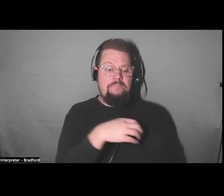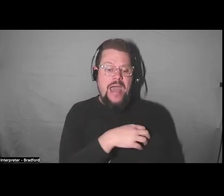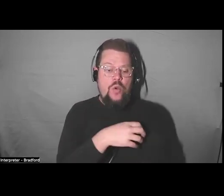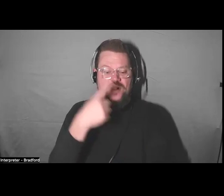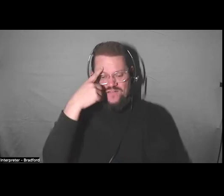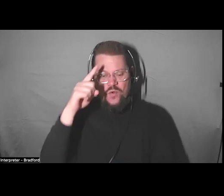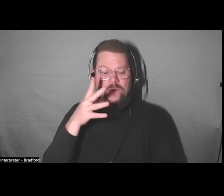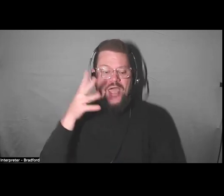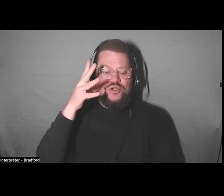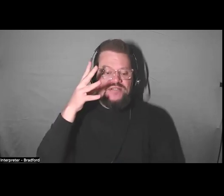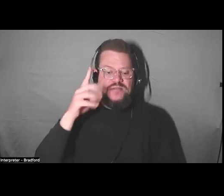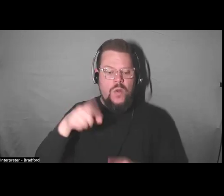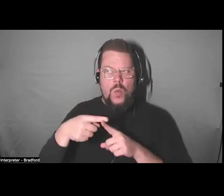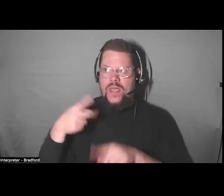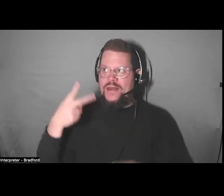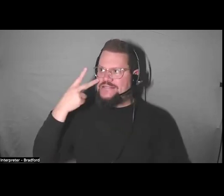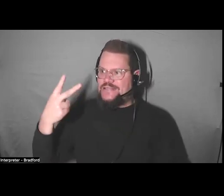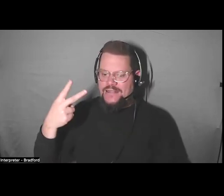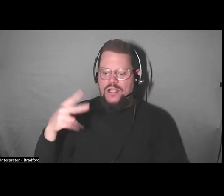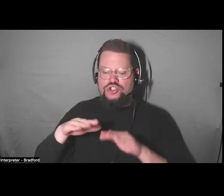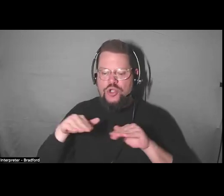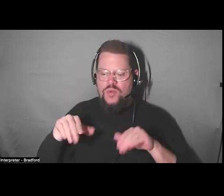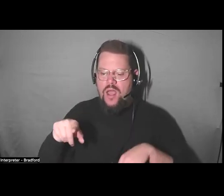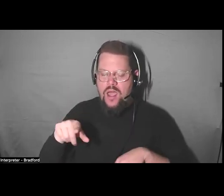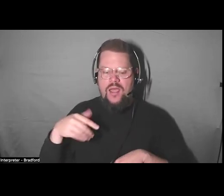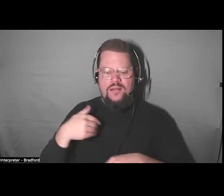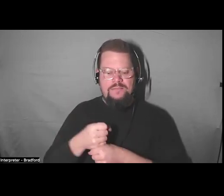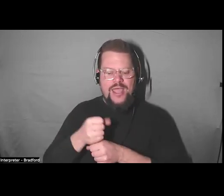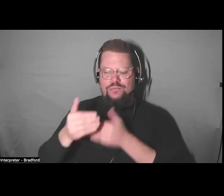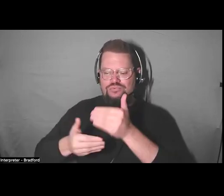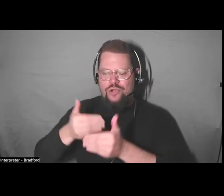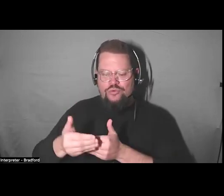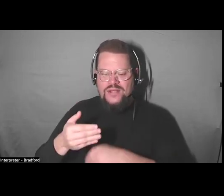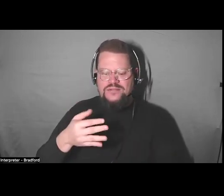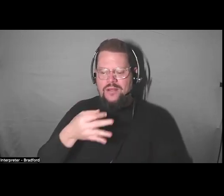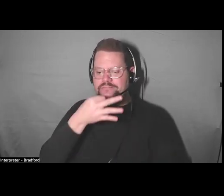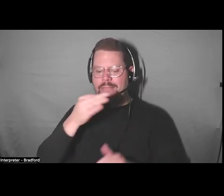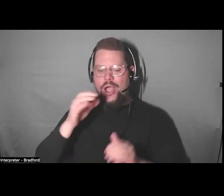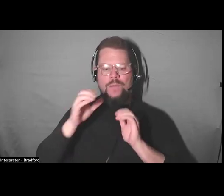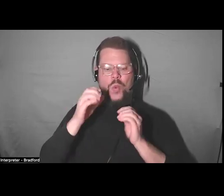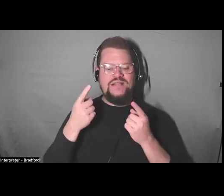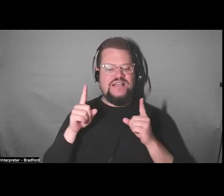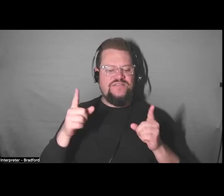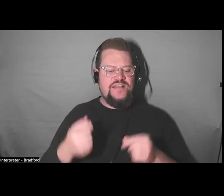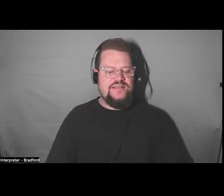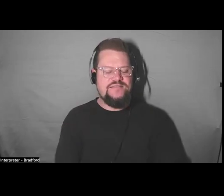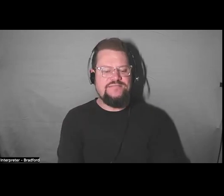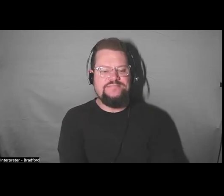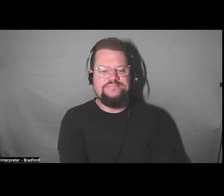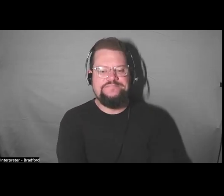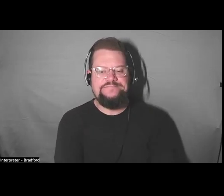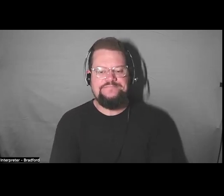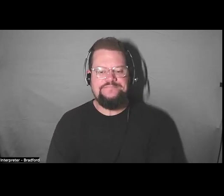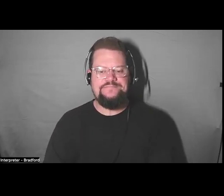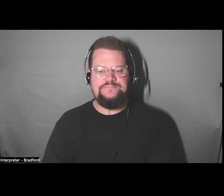their kids doing amazing things and making progress and communicating successfully. So um, that's the other piece of advice that comes